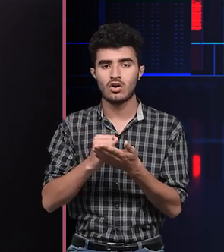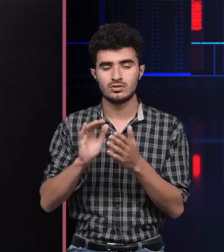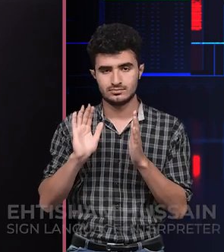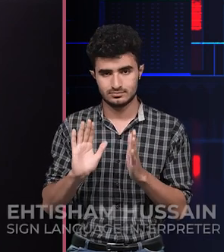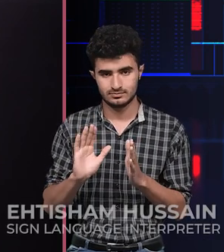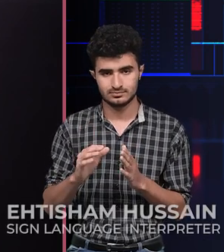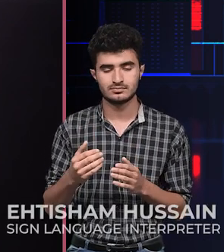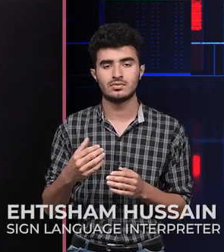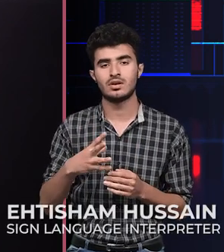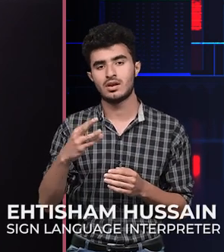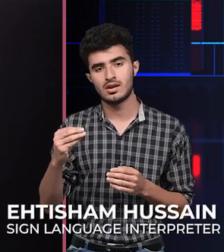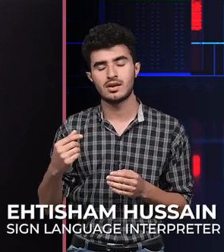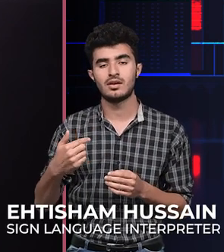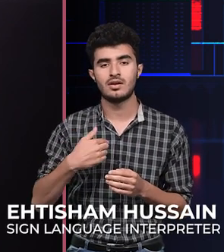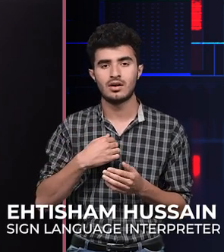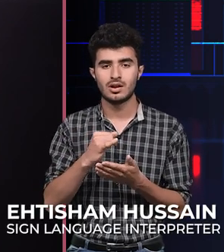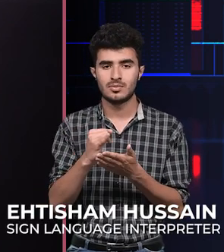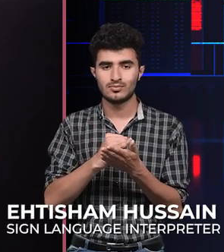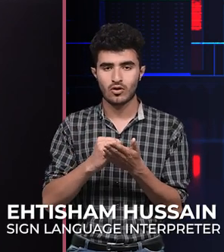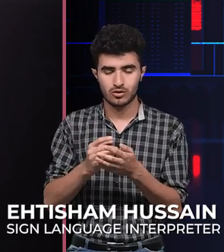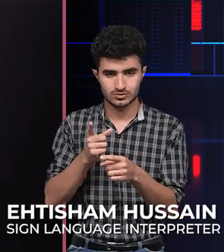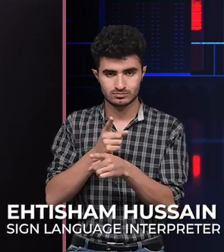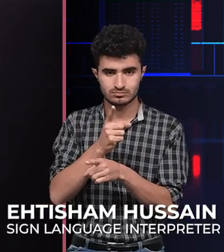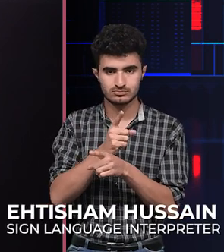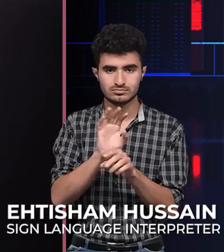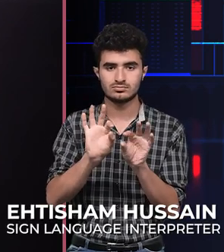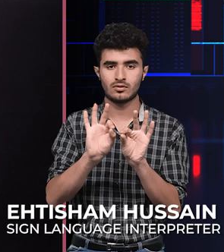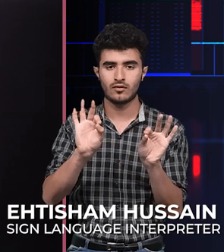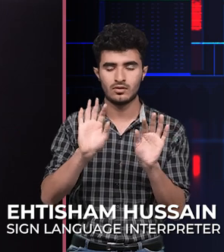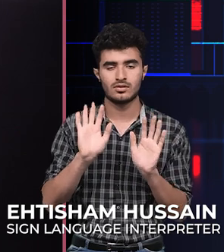been a professor of art as well.